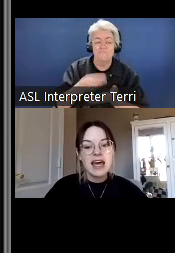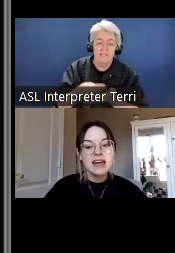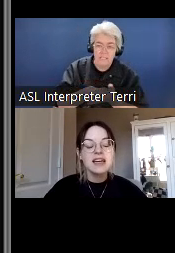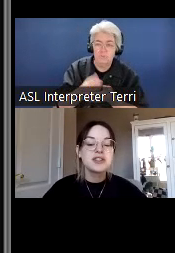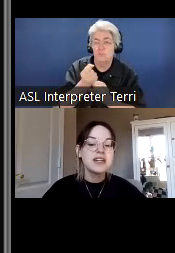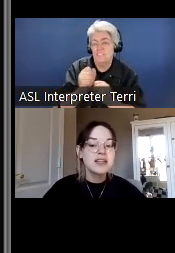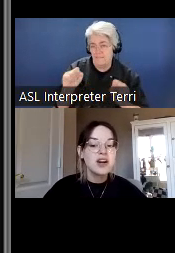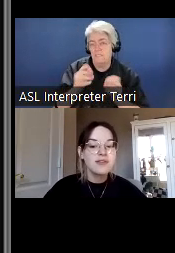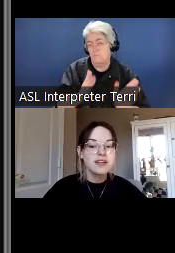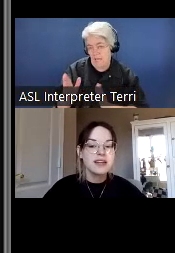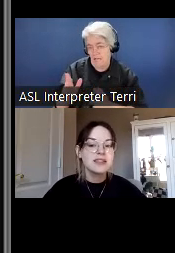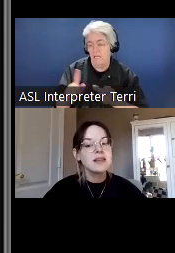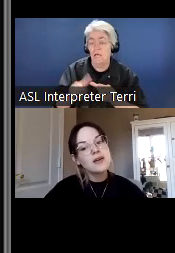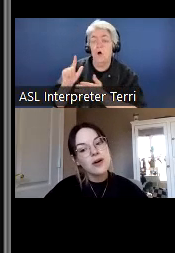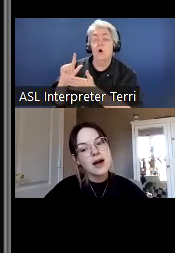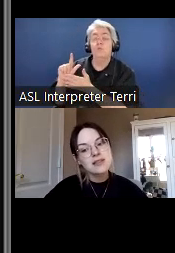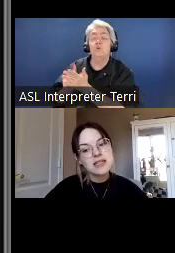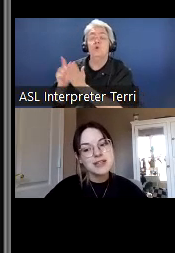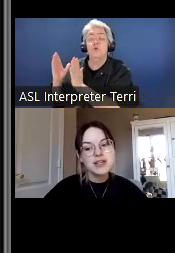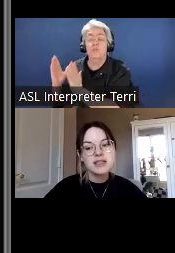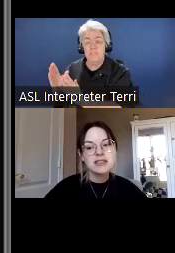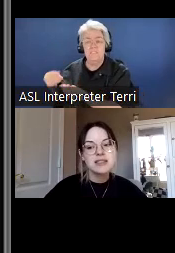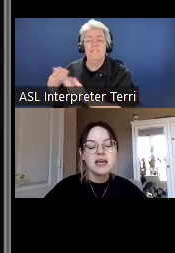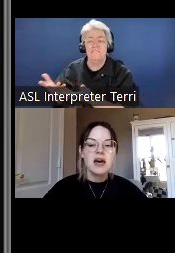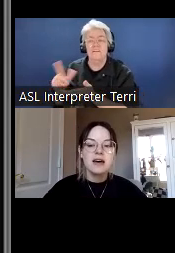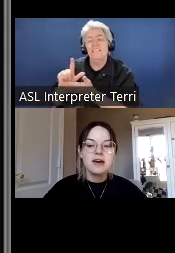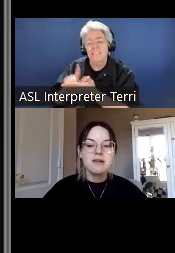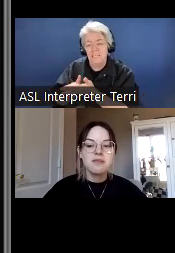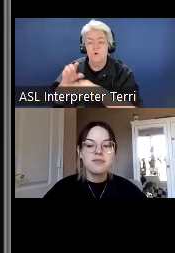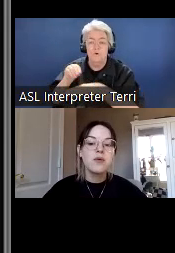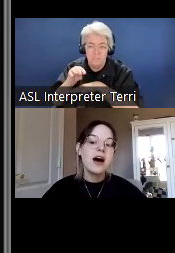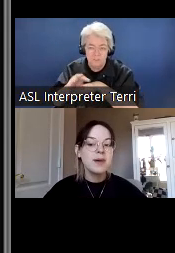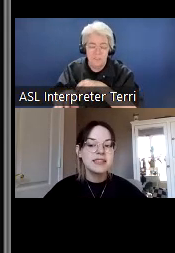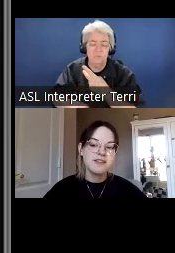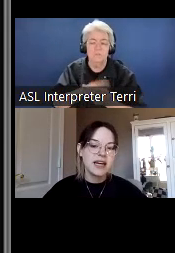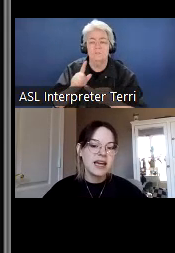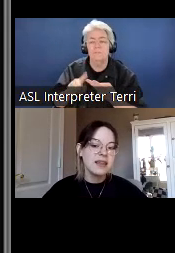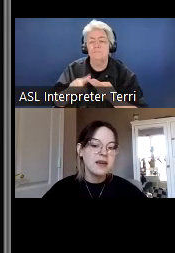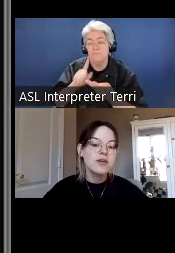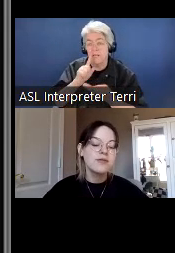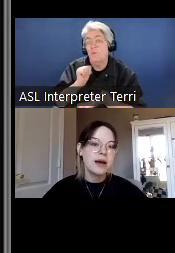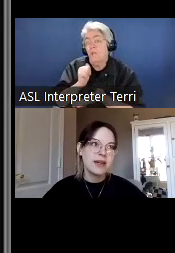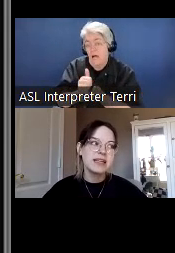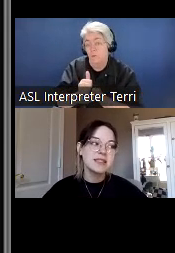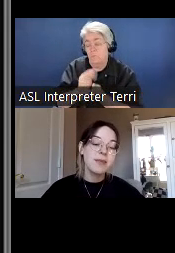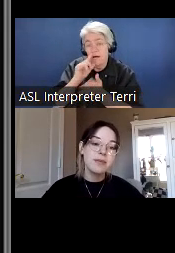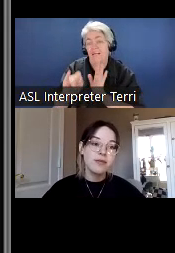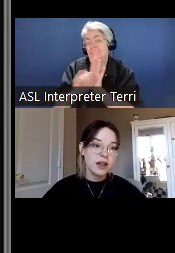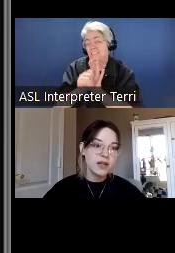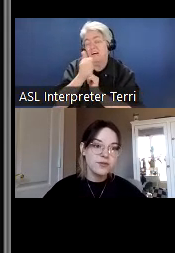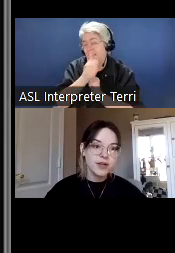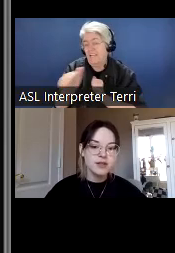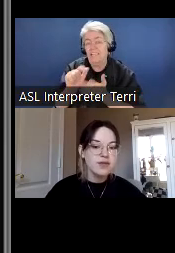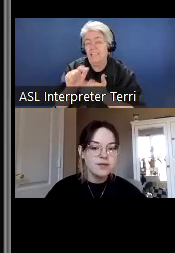planning, and attorneys can offer things like legal consultations that will help identify any legal remedies that